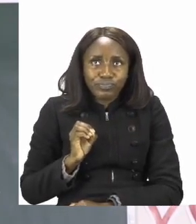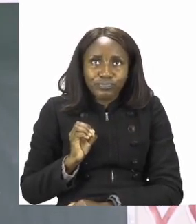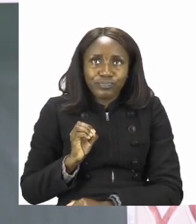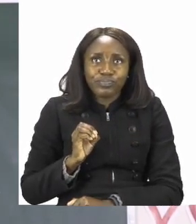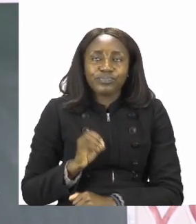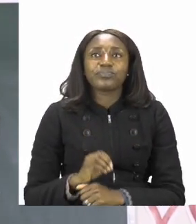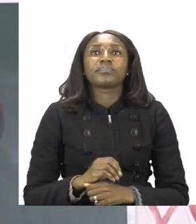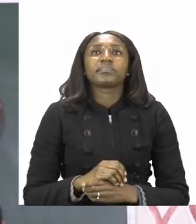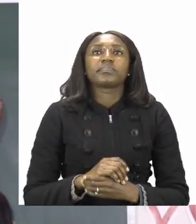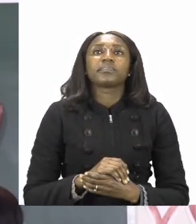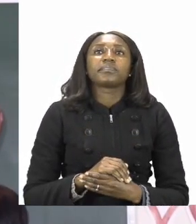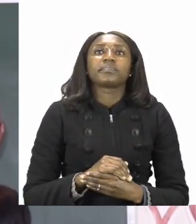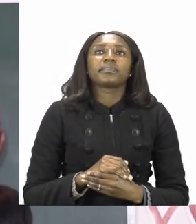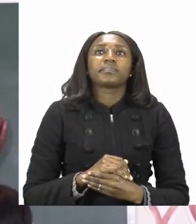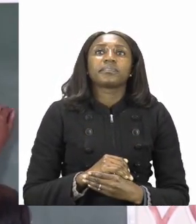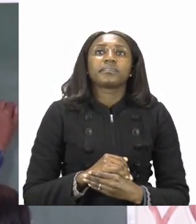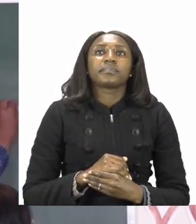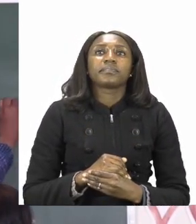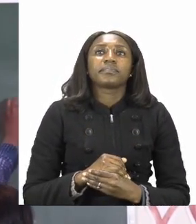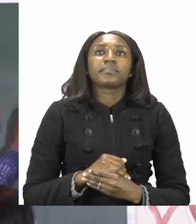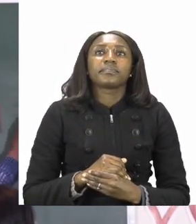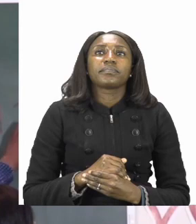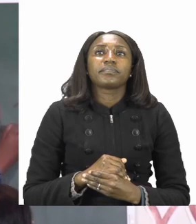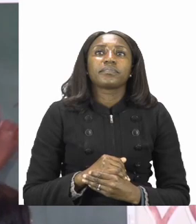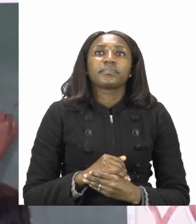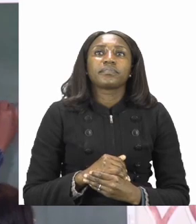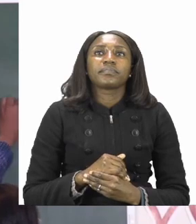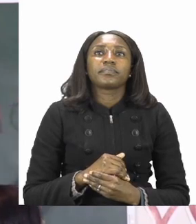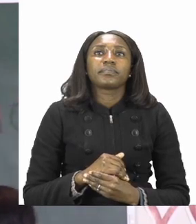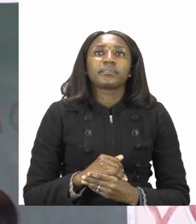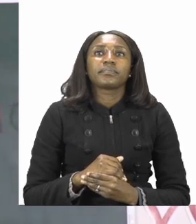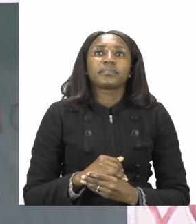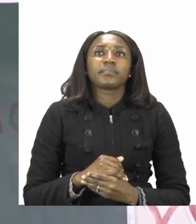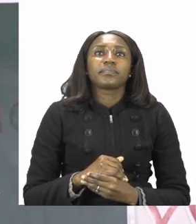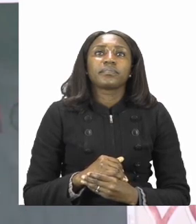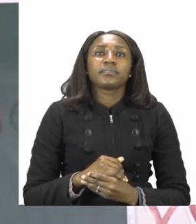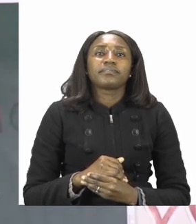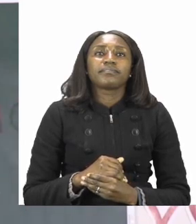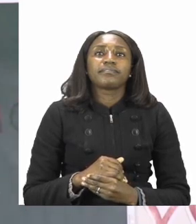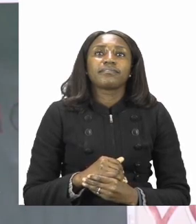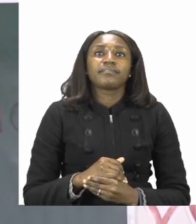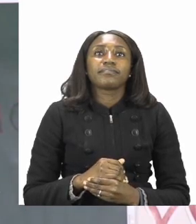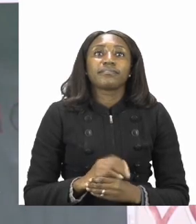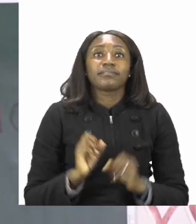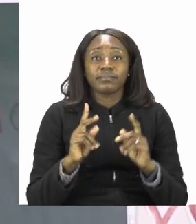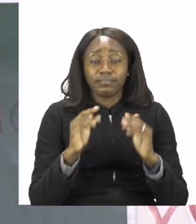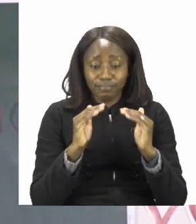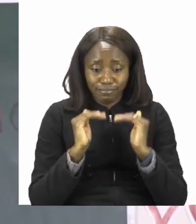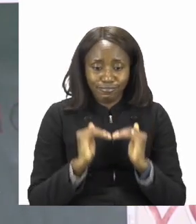10. So there we go. Very simple. The next one we're going to do